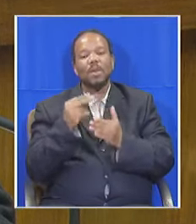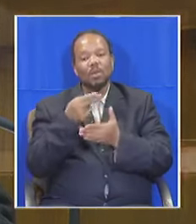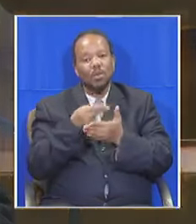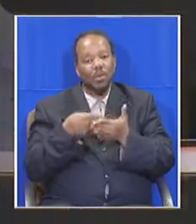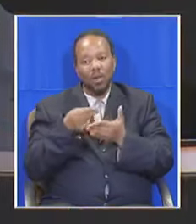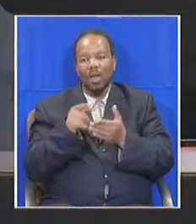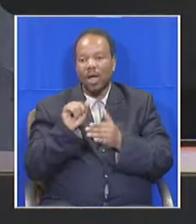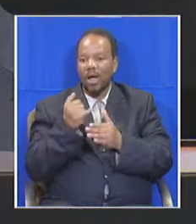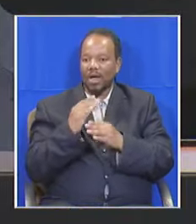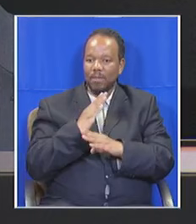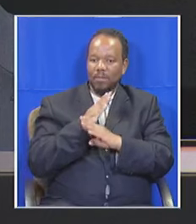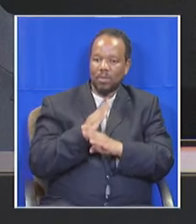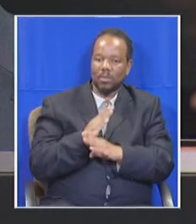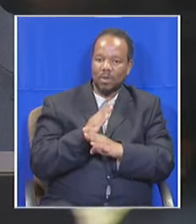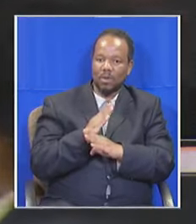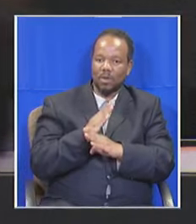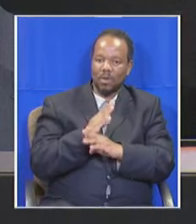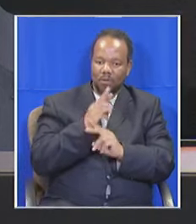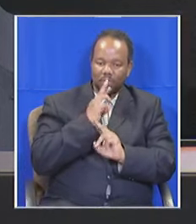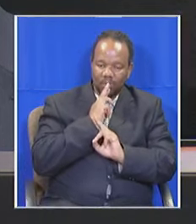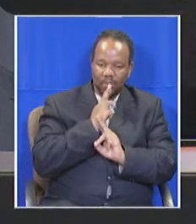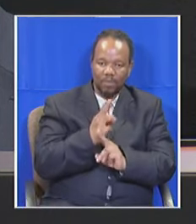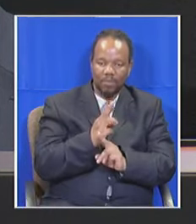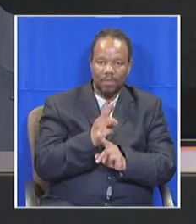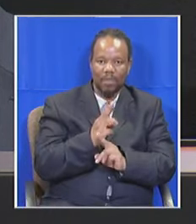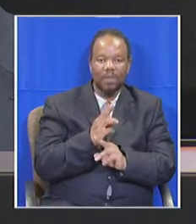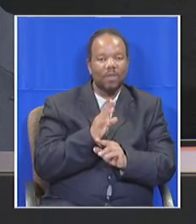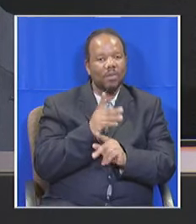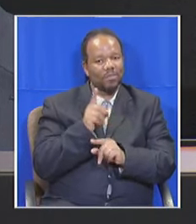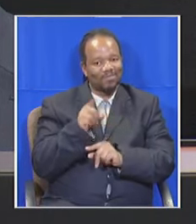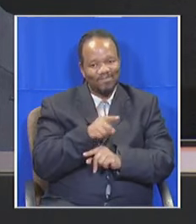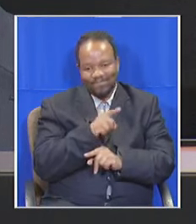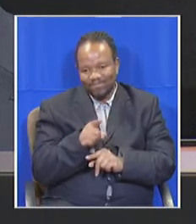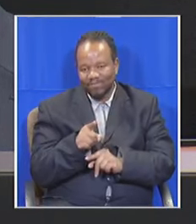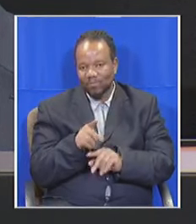protected disclosures was inherently flawed and ill-equipped.